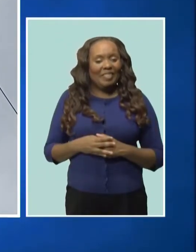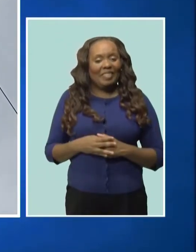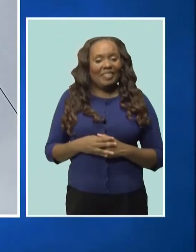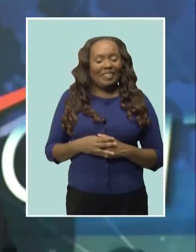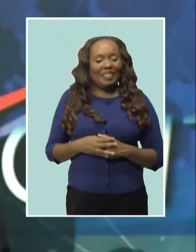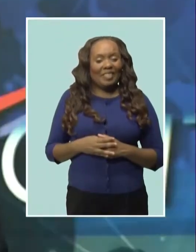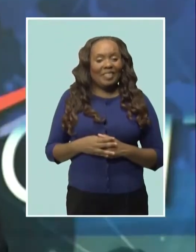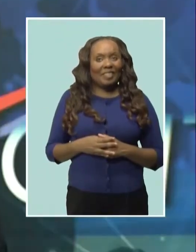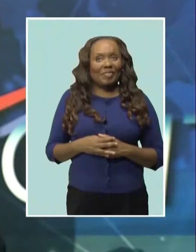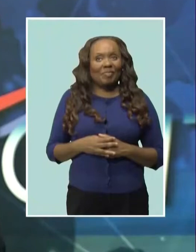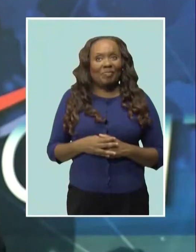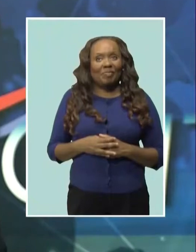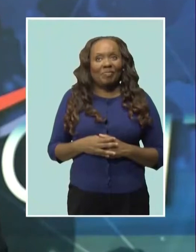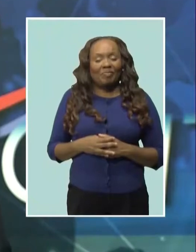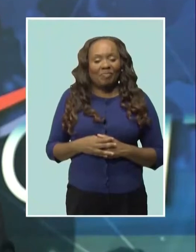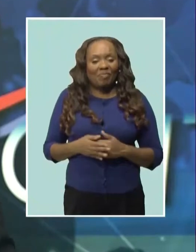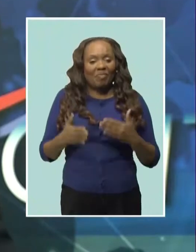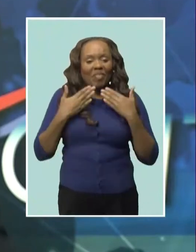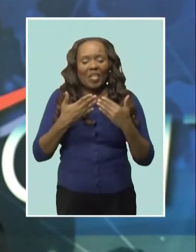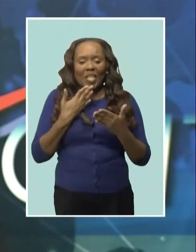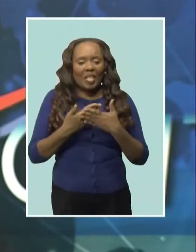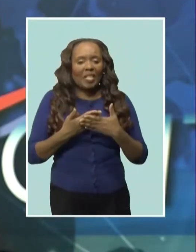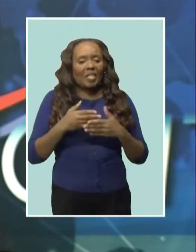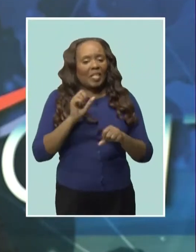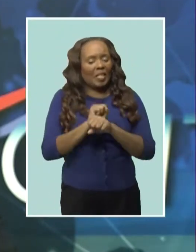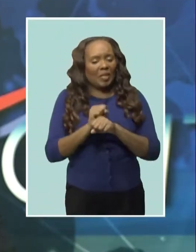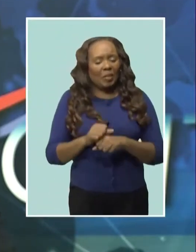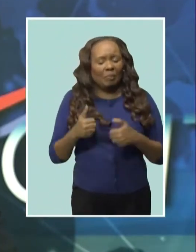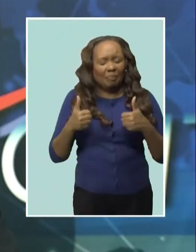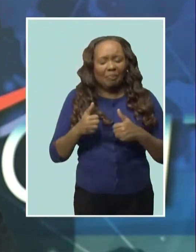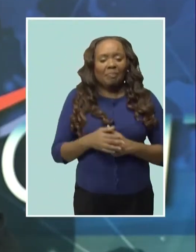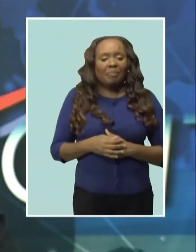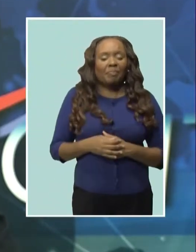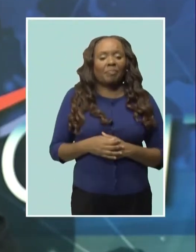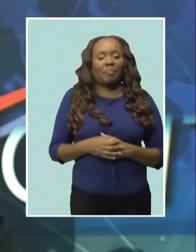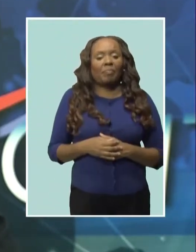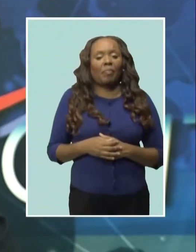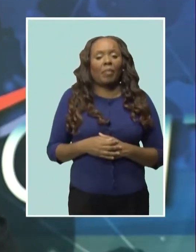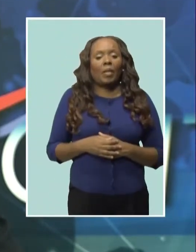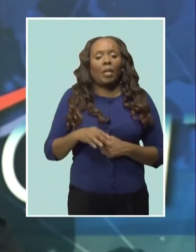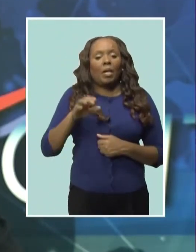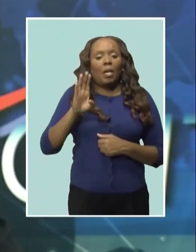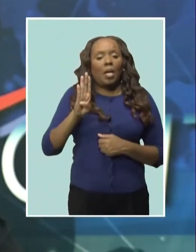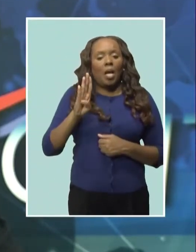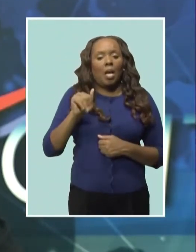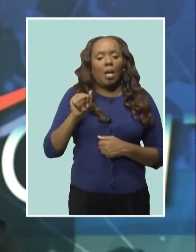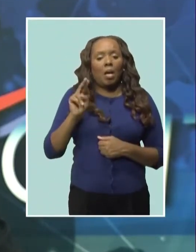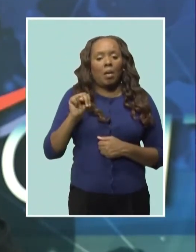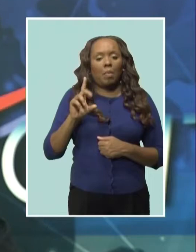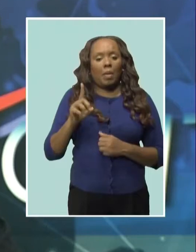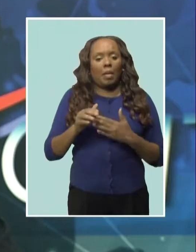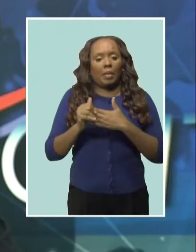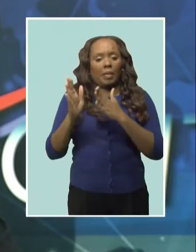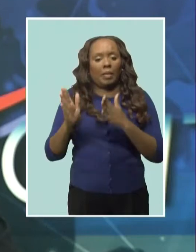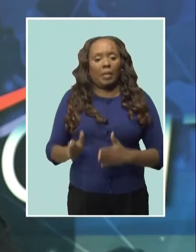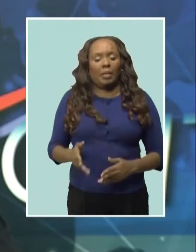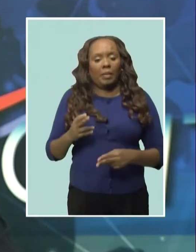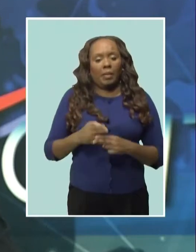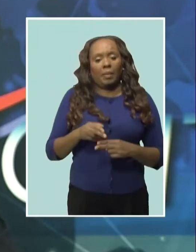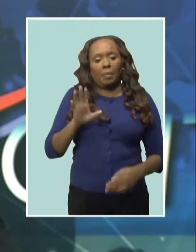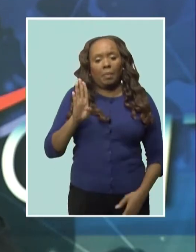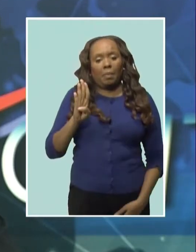News. Thank you, team. Well done. Great news indeed. Veteran band leader Betty West is ready to celebrate Cropover